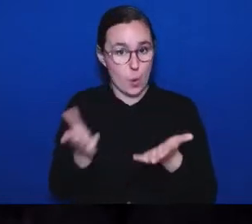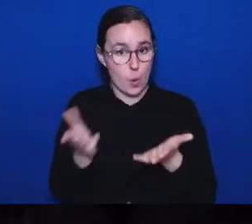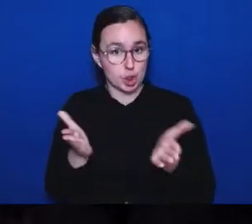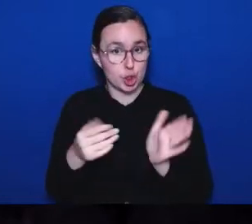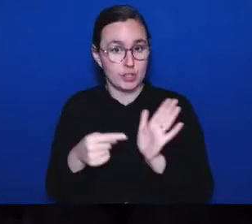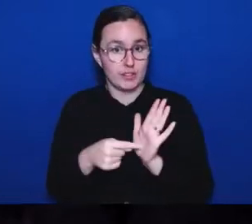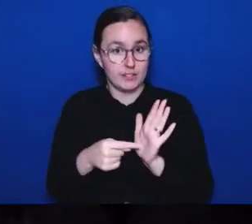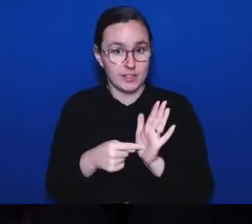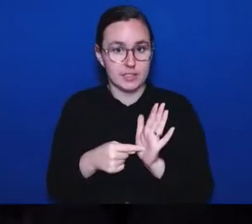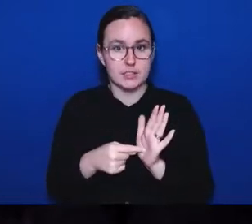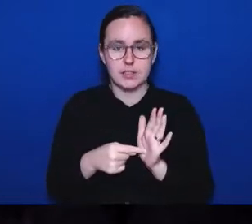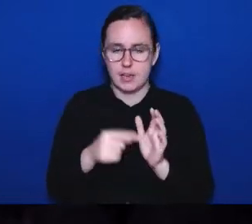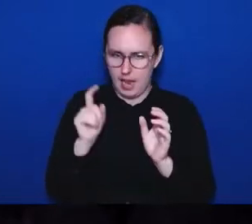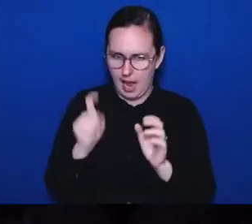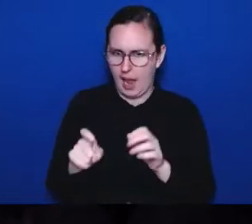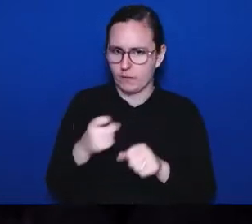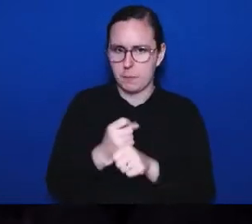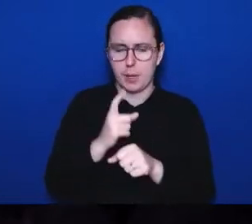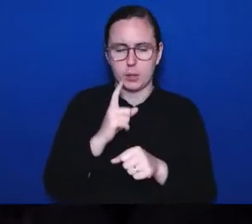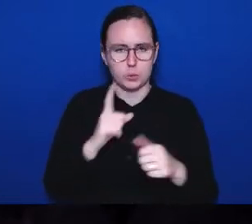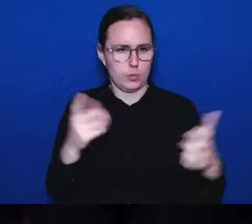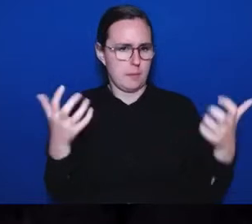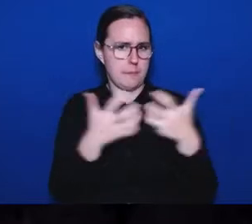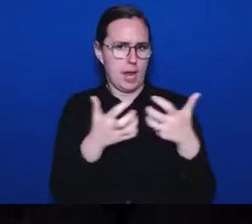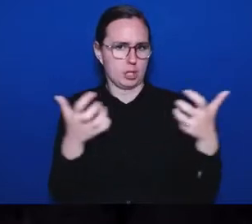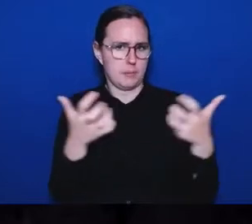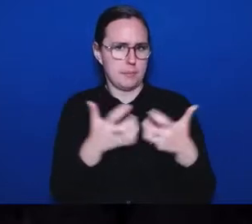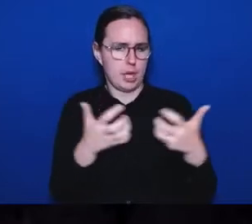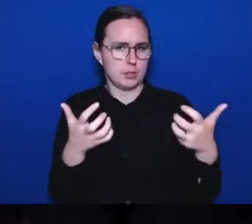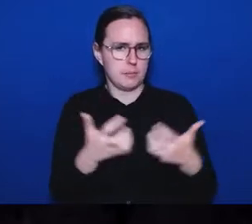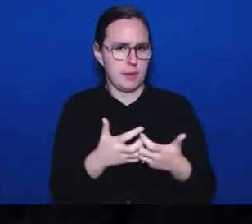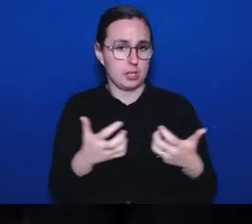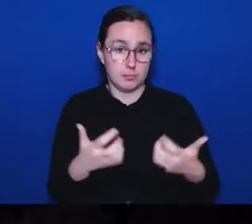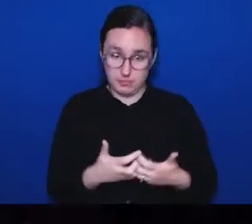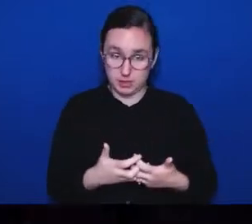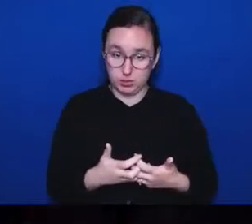is building on healthcare equity. This is a milestone for that.